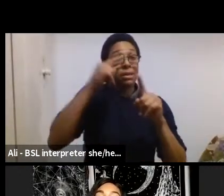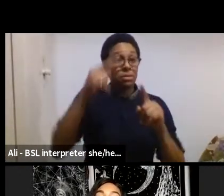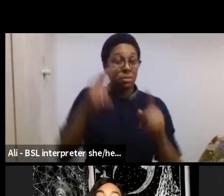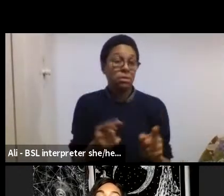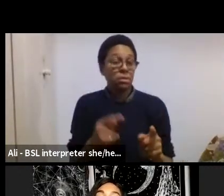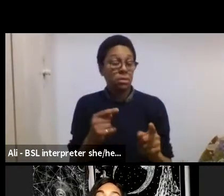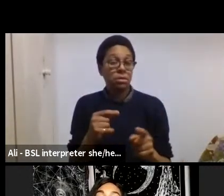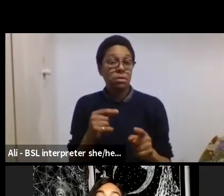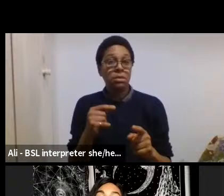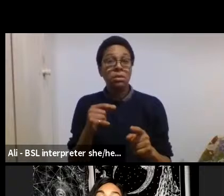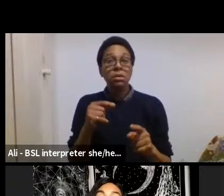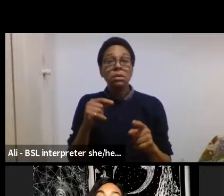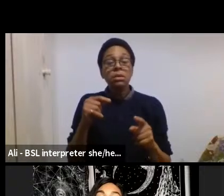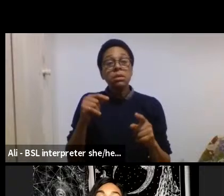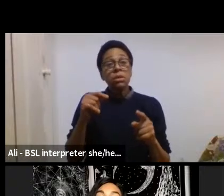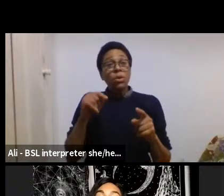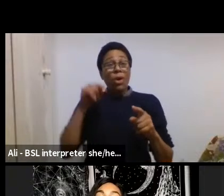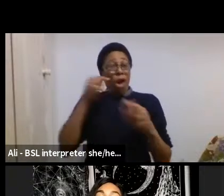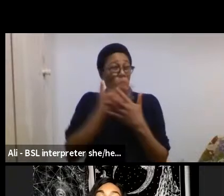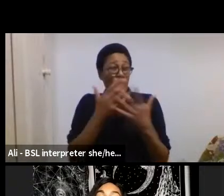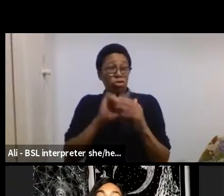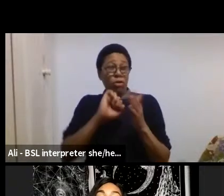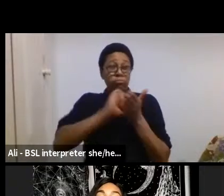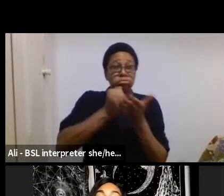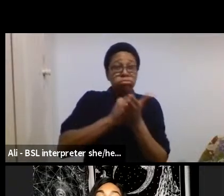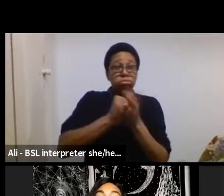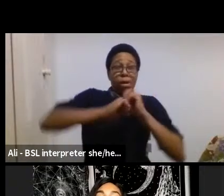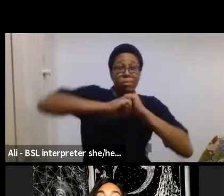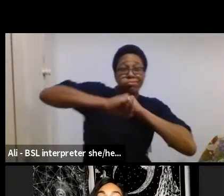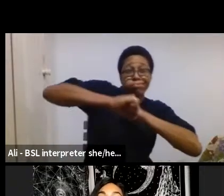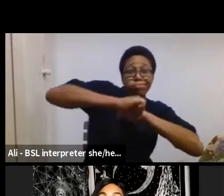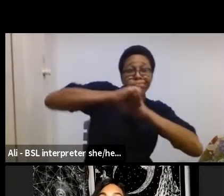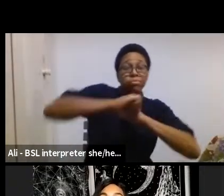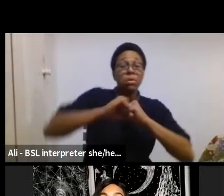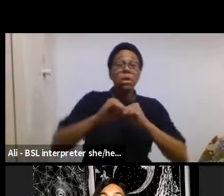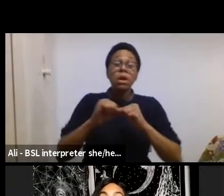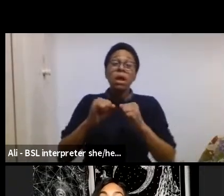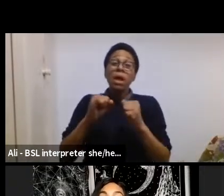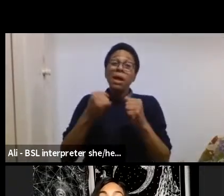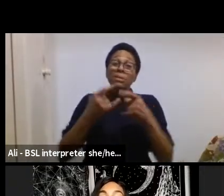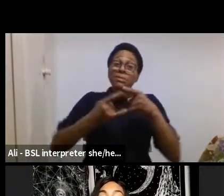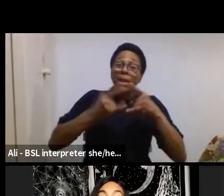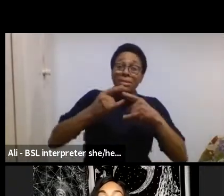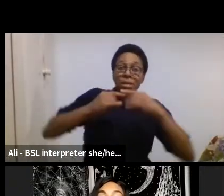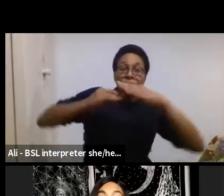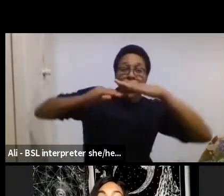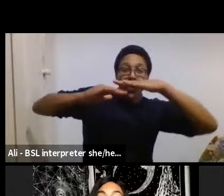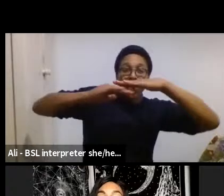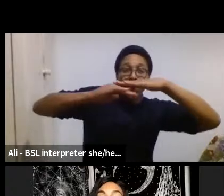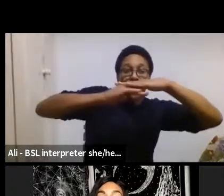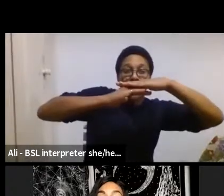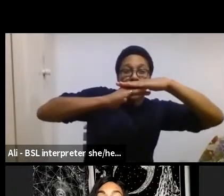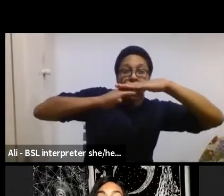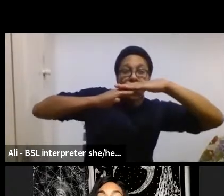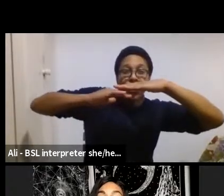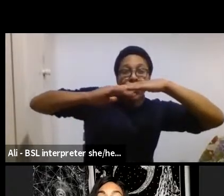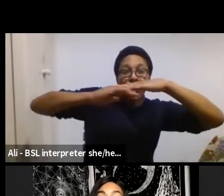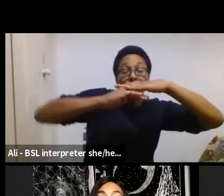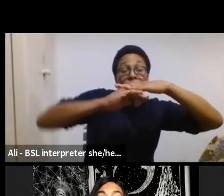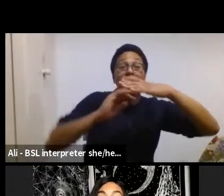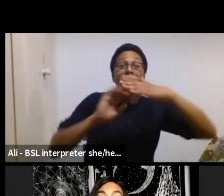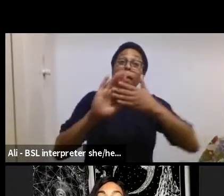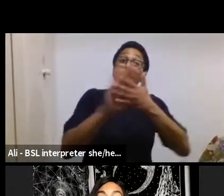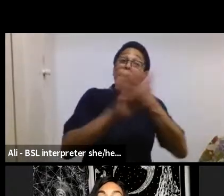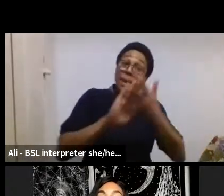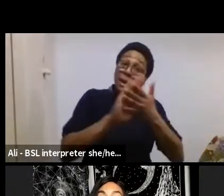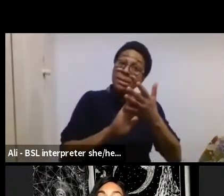take where we're hiding sex and things. We live in a world that is entirely driven by it, and being asexual makes you feel incredibly, like